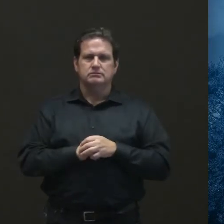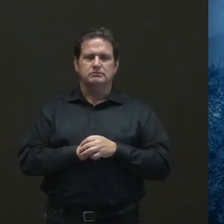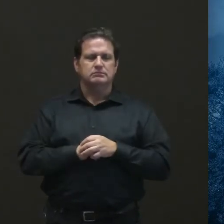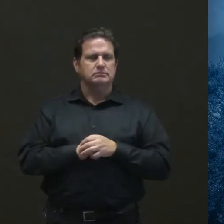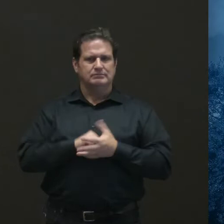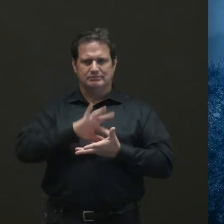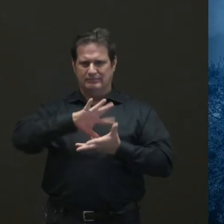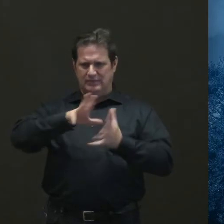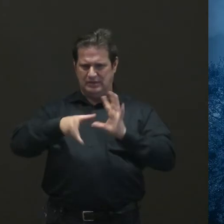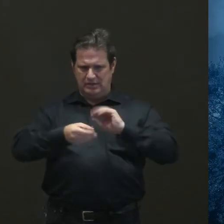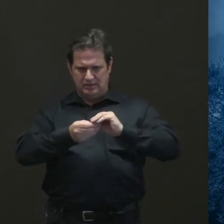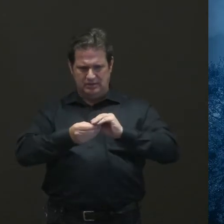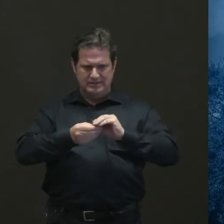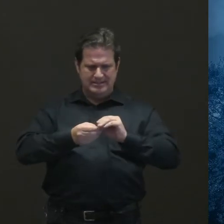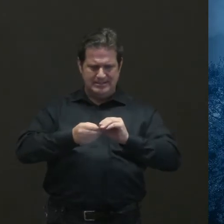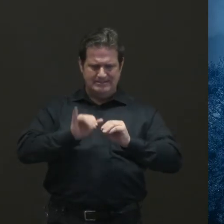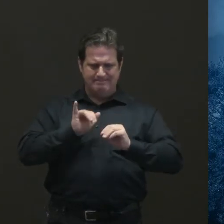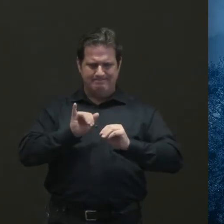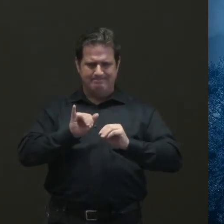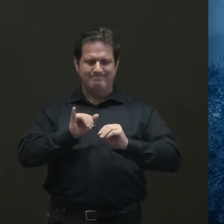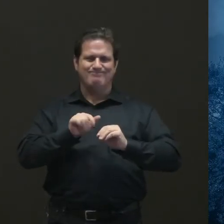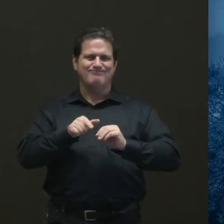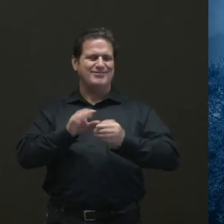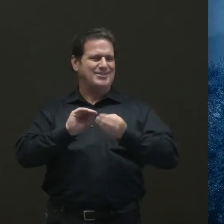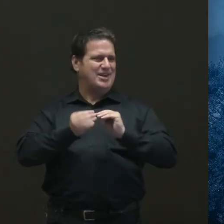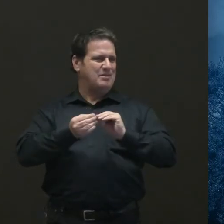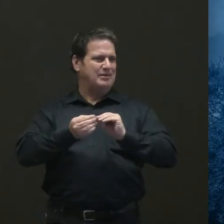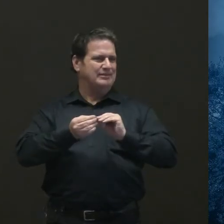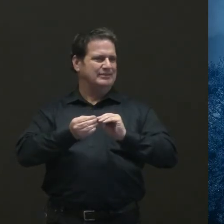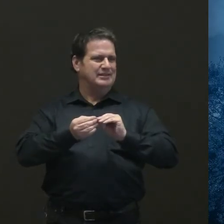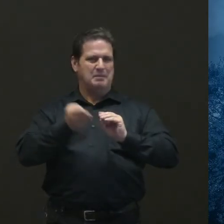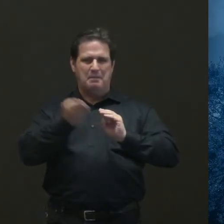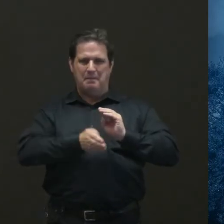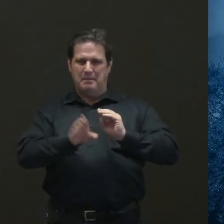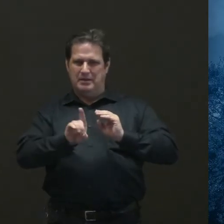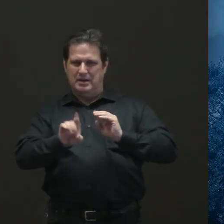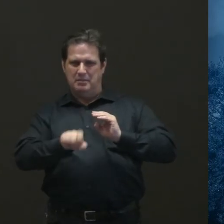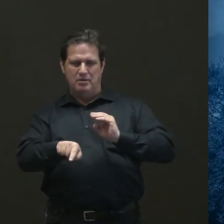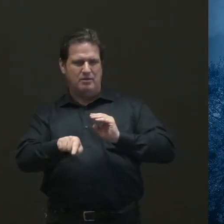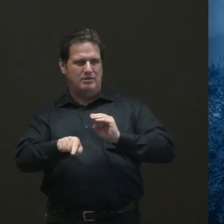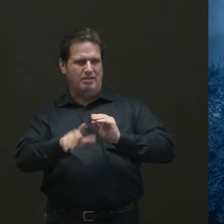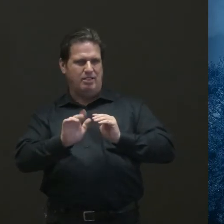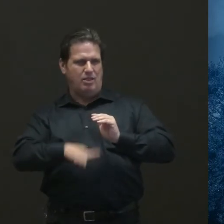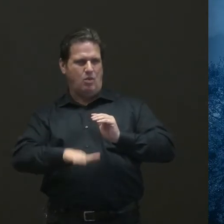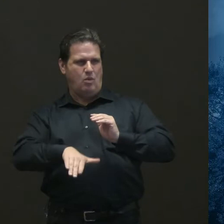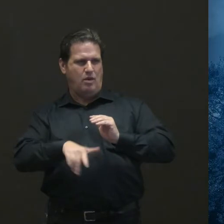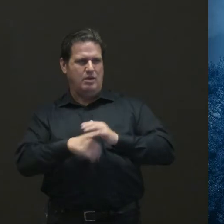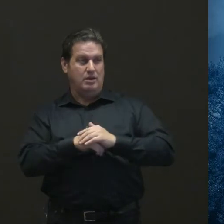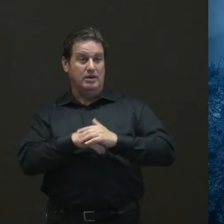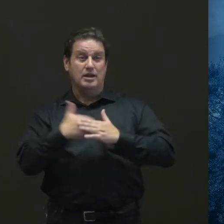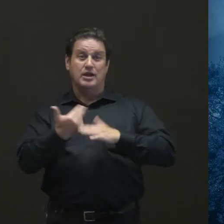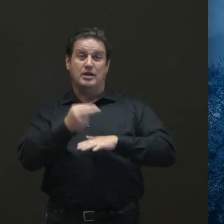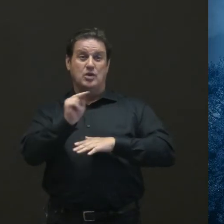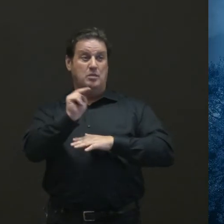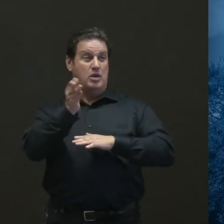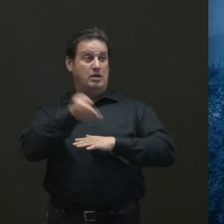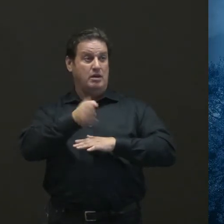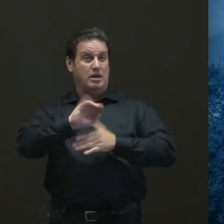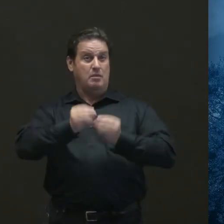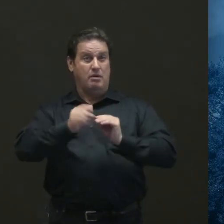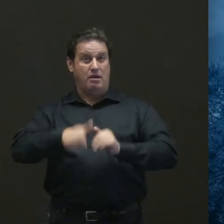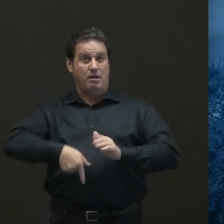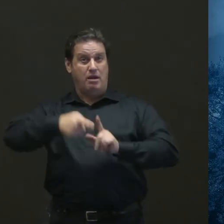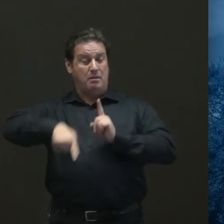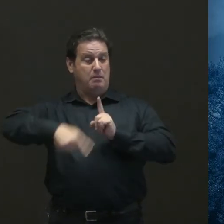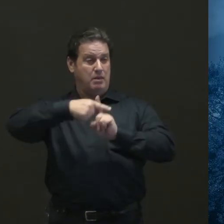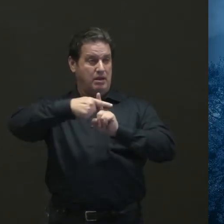the period, shows you that number, that denominator number is lower. But so is the numerator at